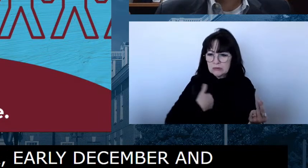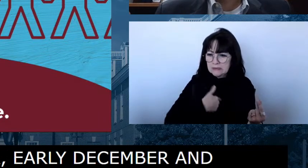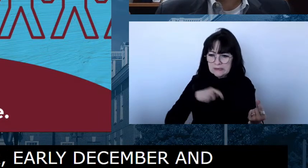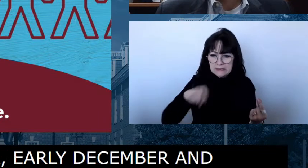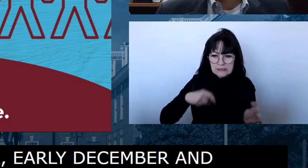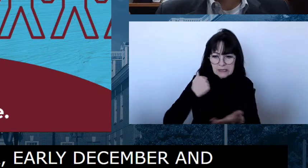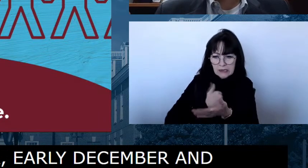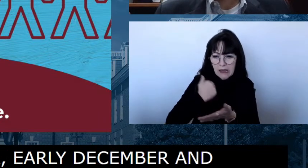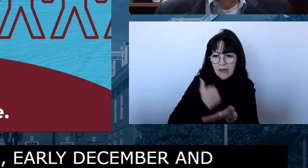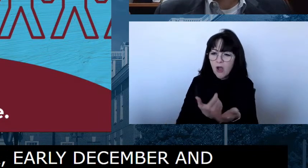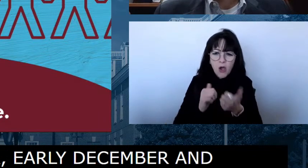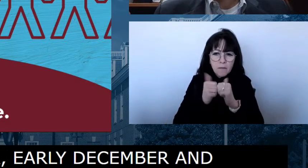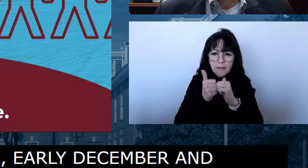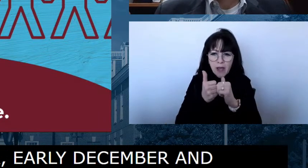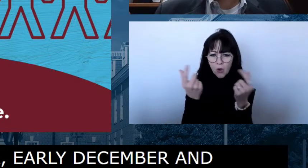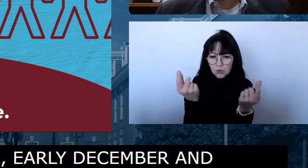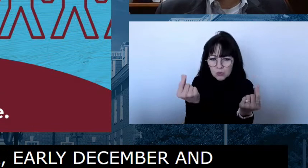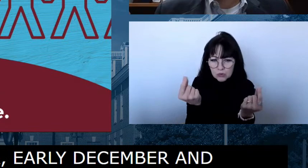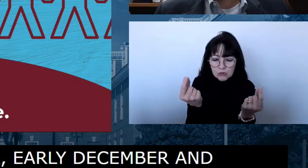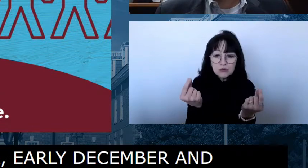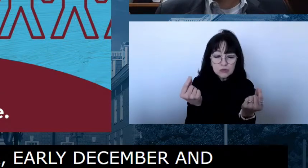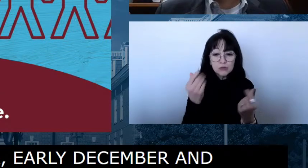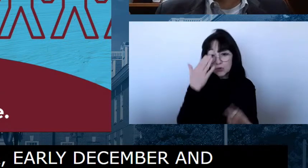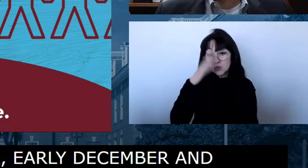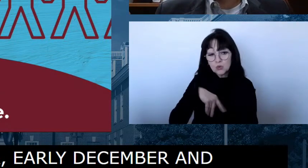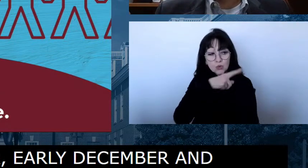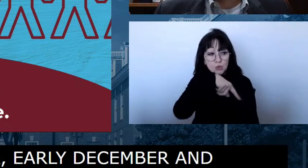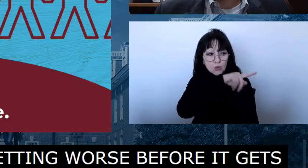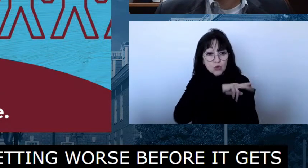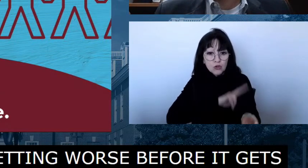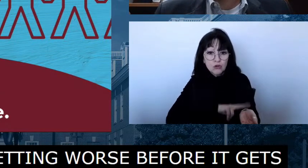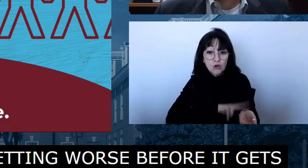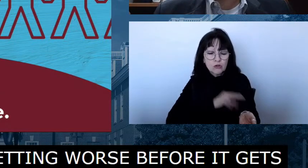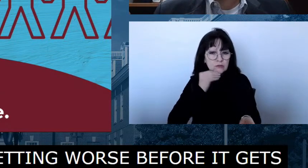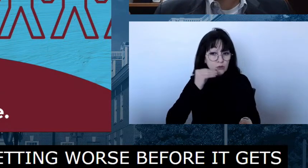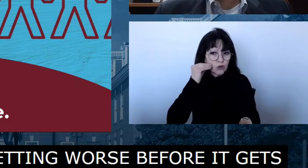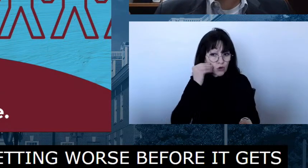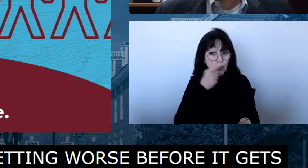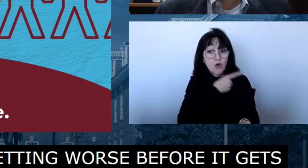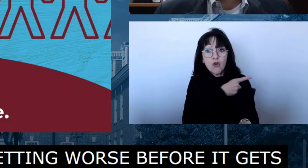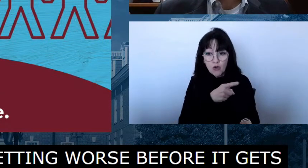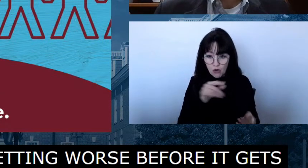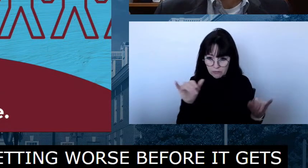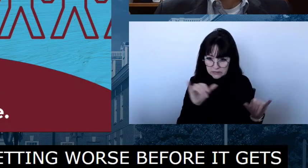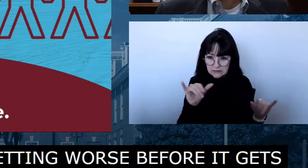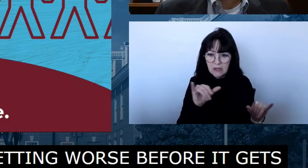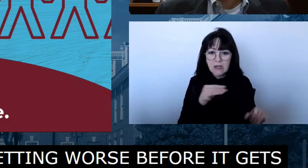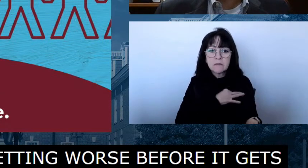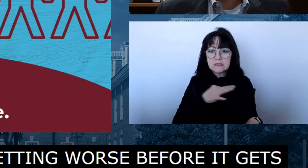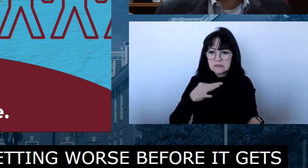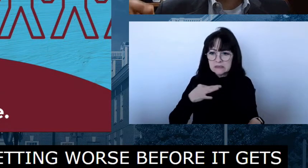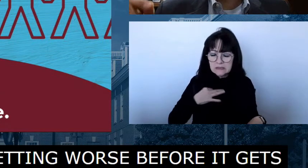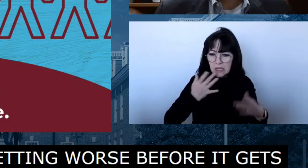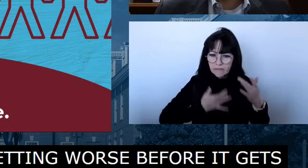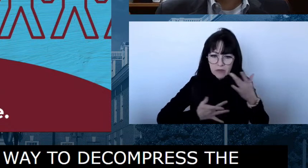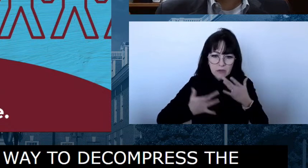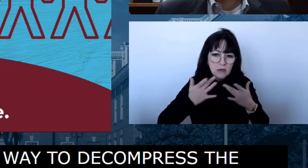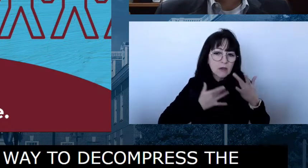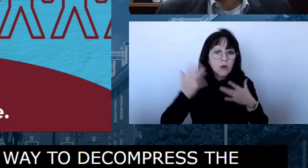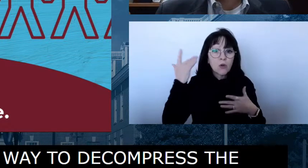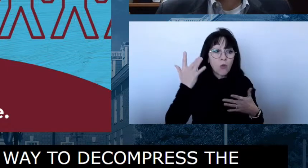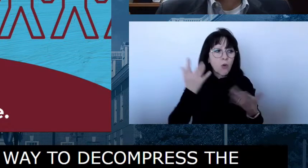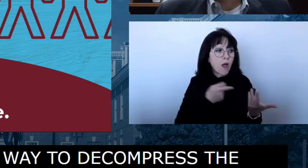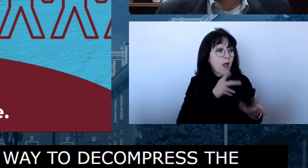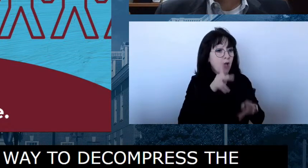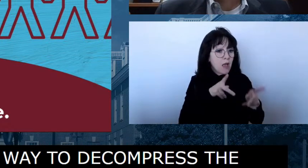nursing homes were having staffing challenges that the rest of society is having right now. So we